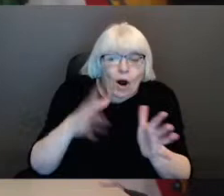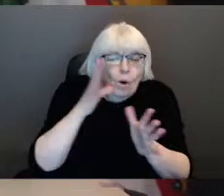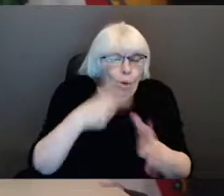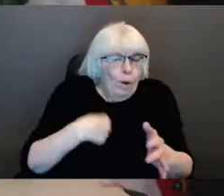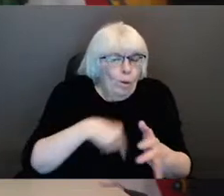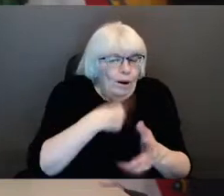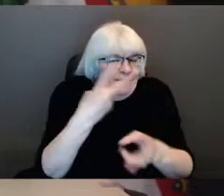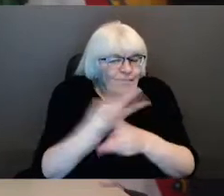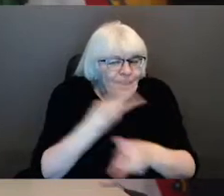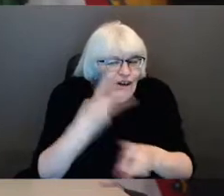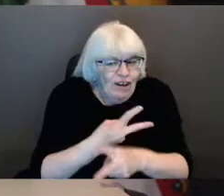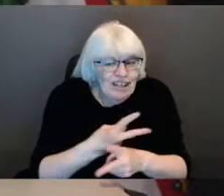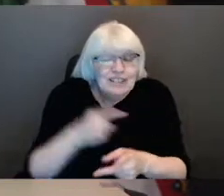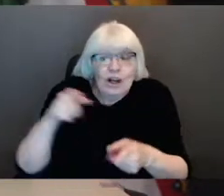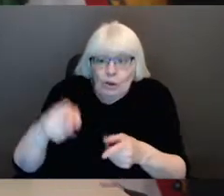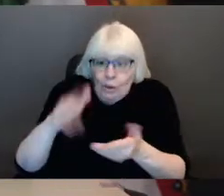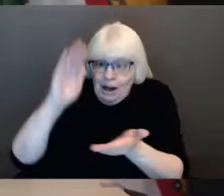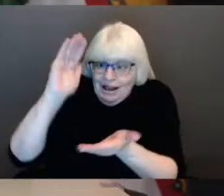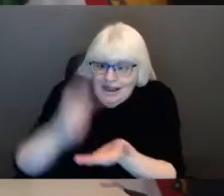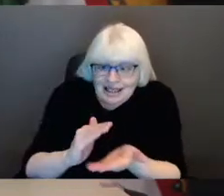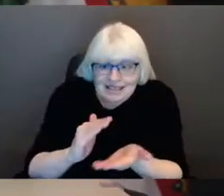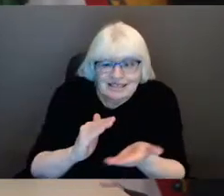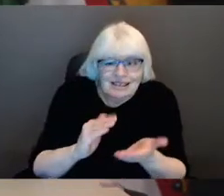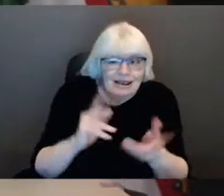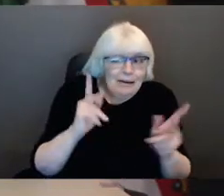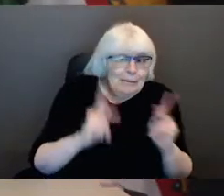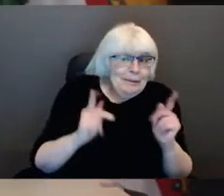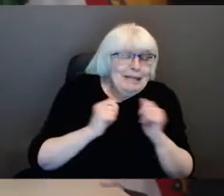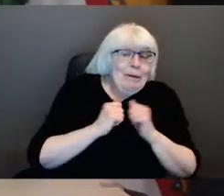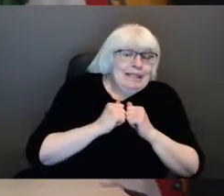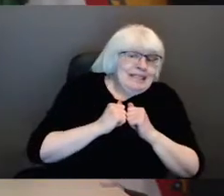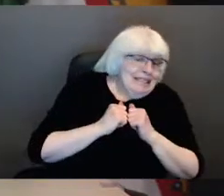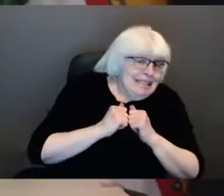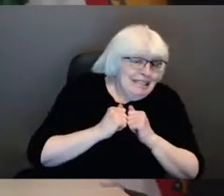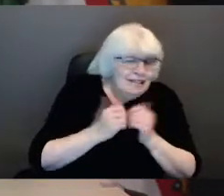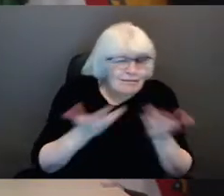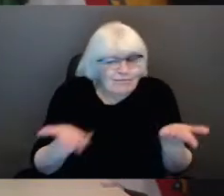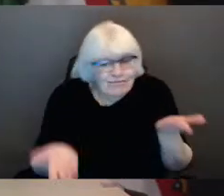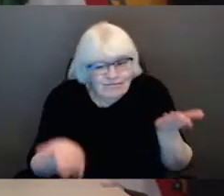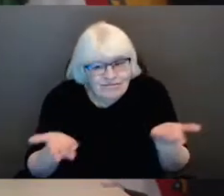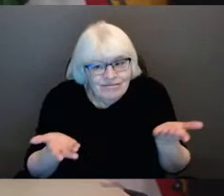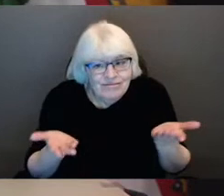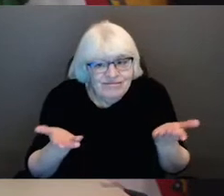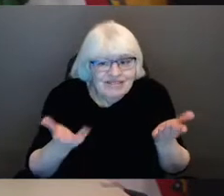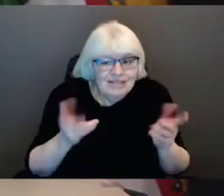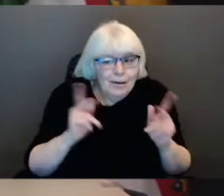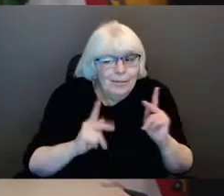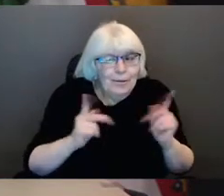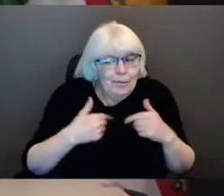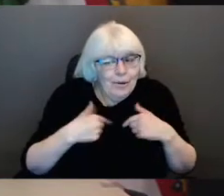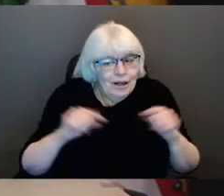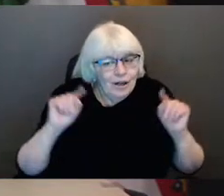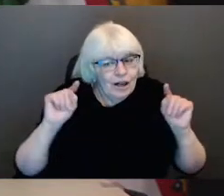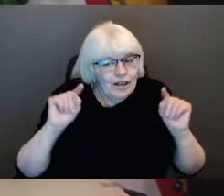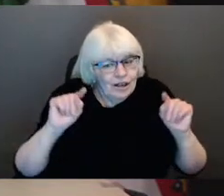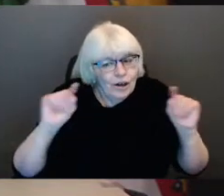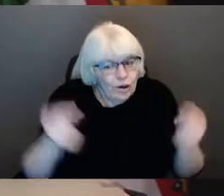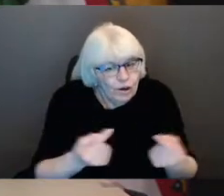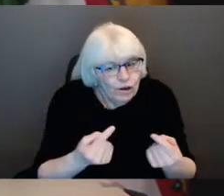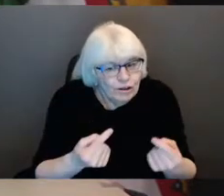a hesitation or whatever, those are things we have probably less control over. So we've been working over the last couple of weeks to